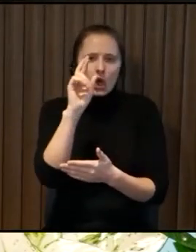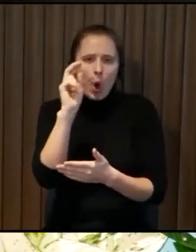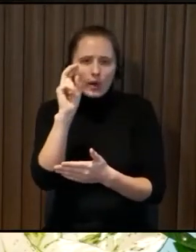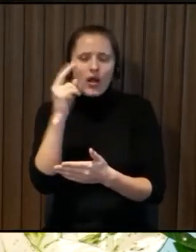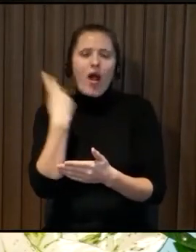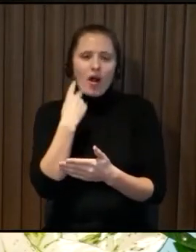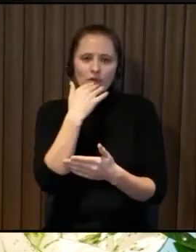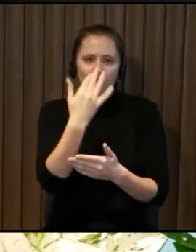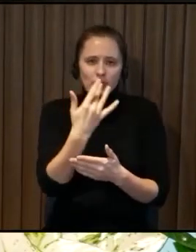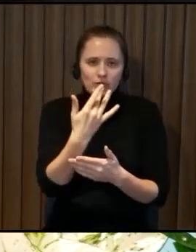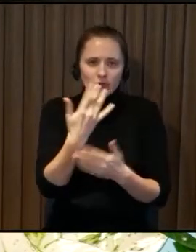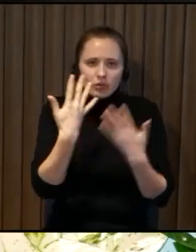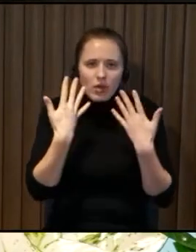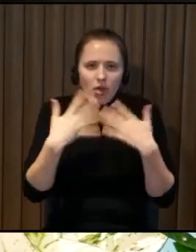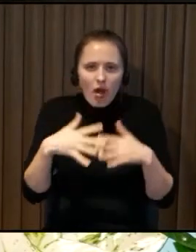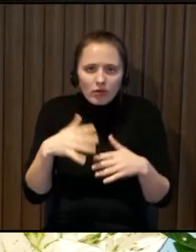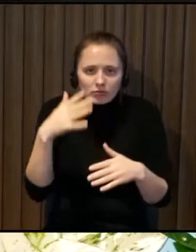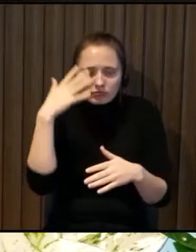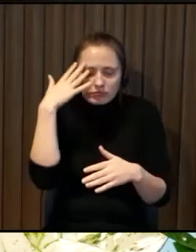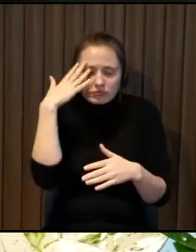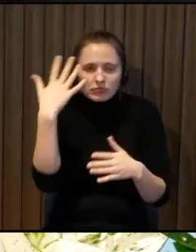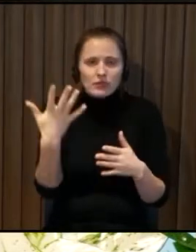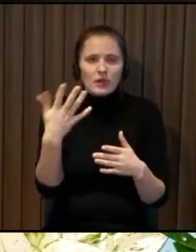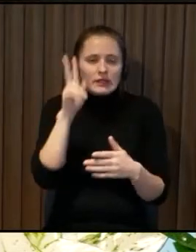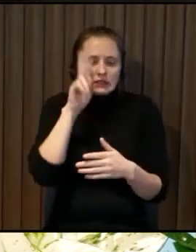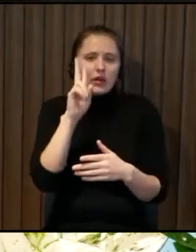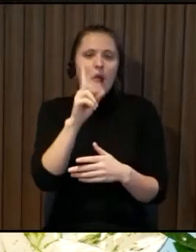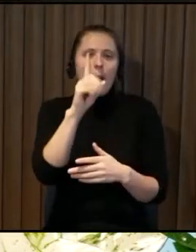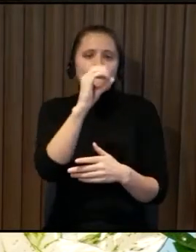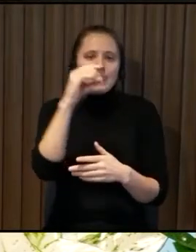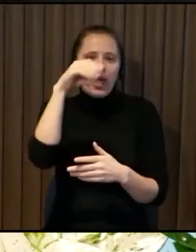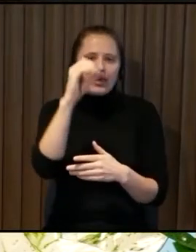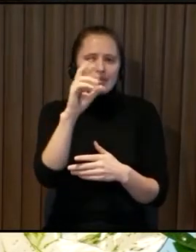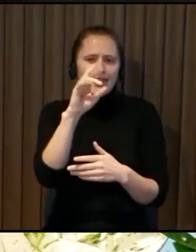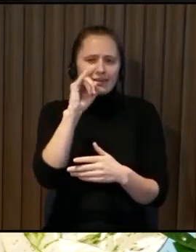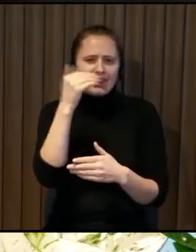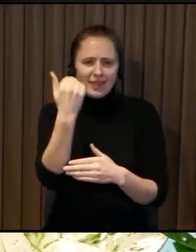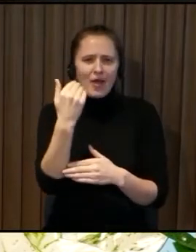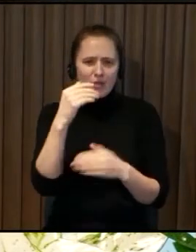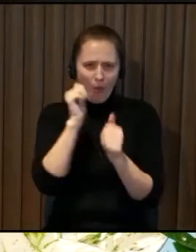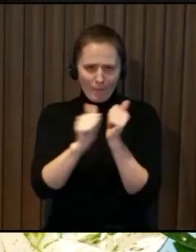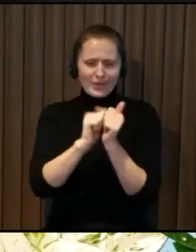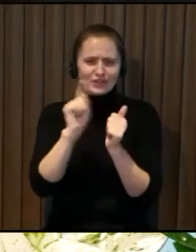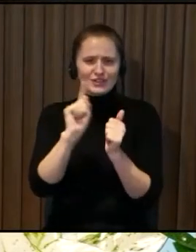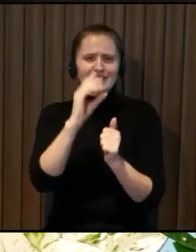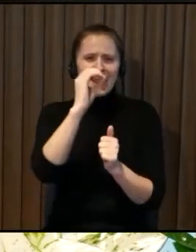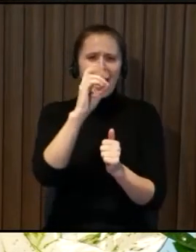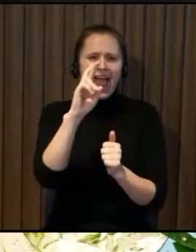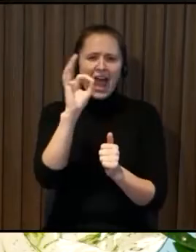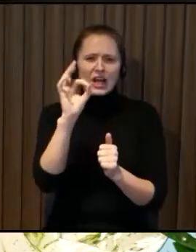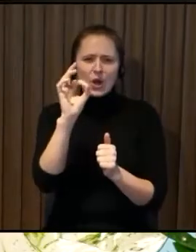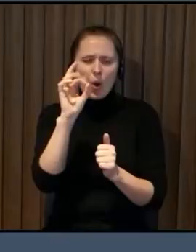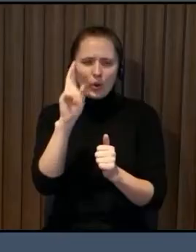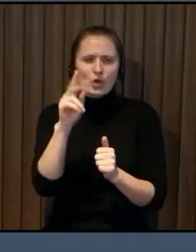is error 404. I don't know, PÄTERIS JURČENKO, are